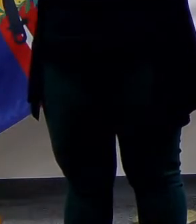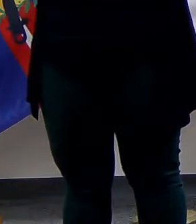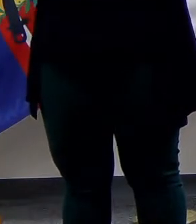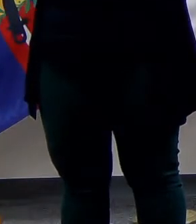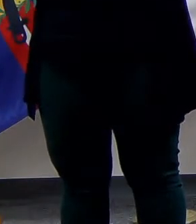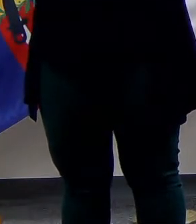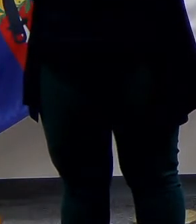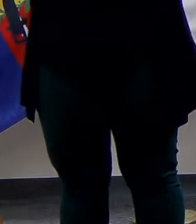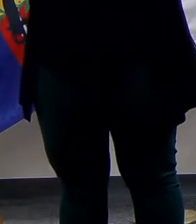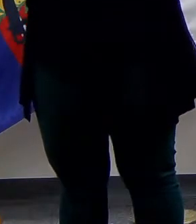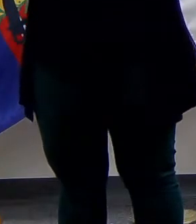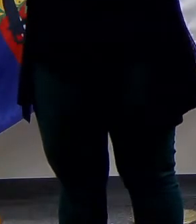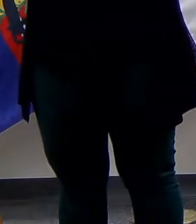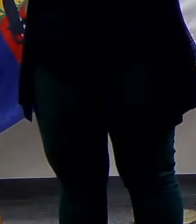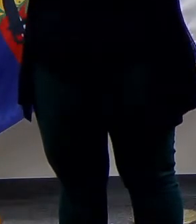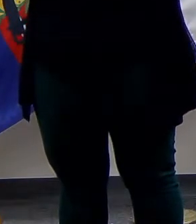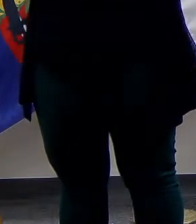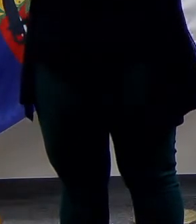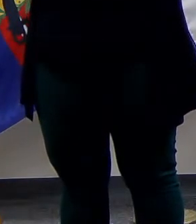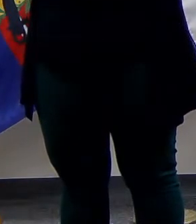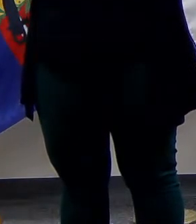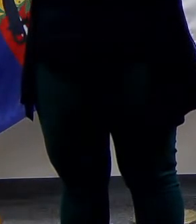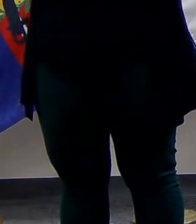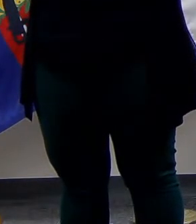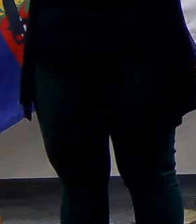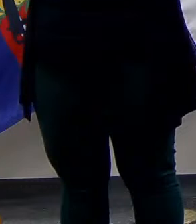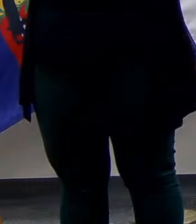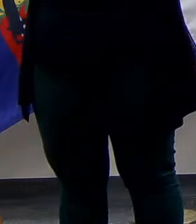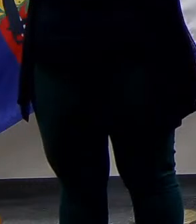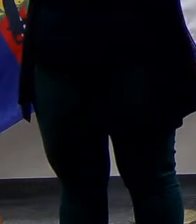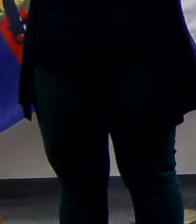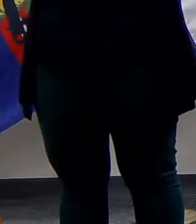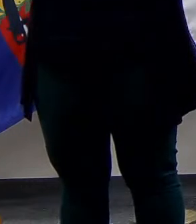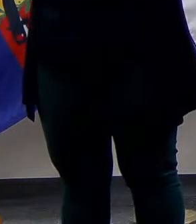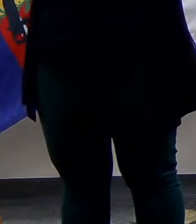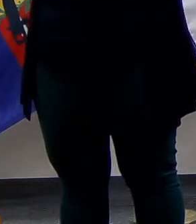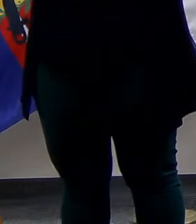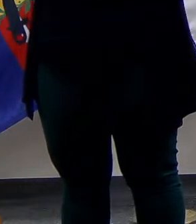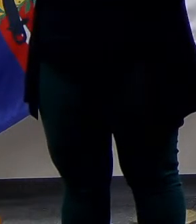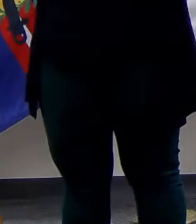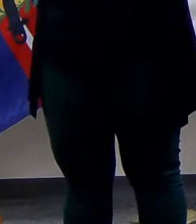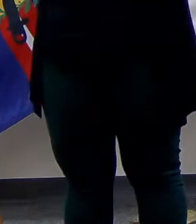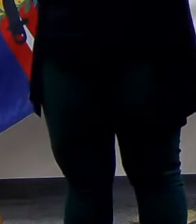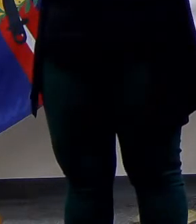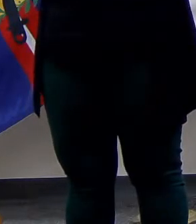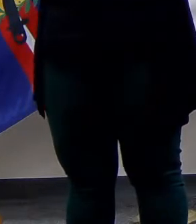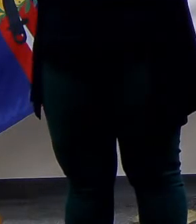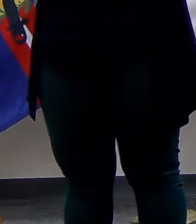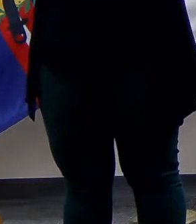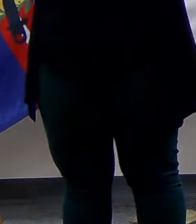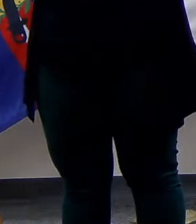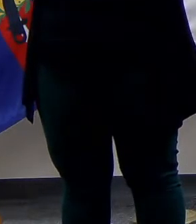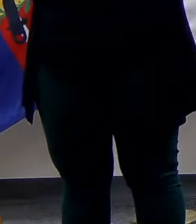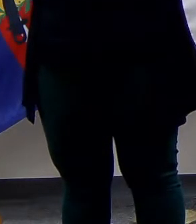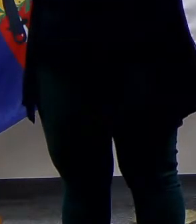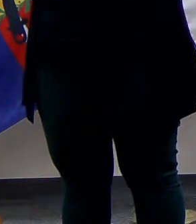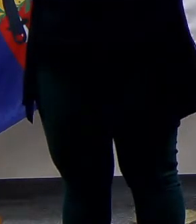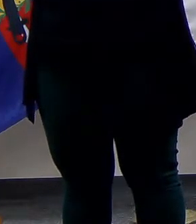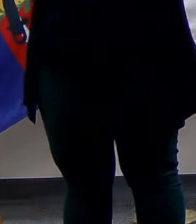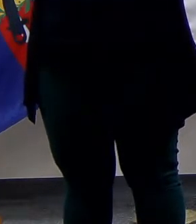engage in and work to keep our public spaces as safe as possible as we move forward. Thank you all very much for this opportunity.